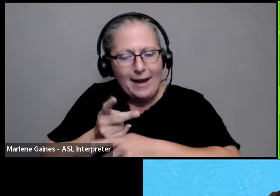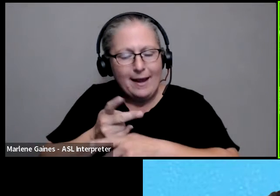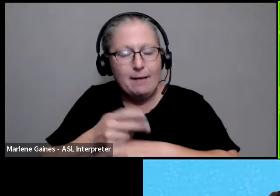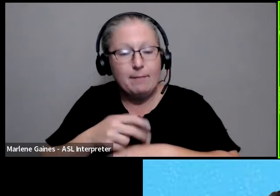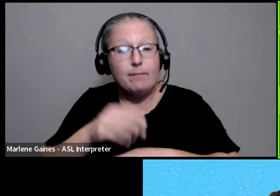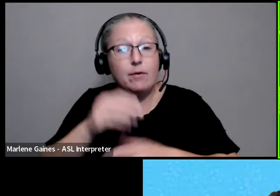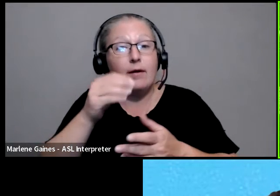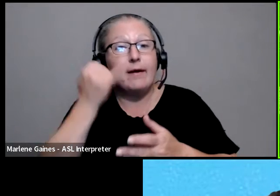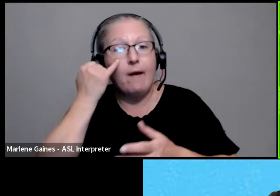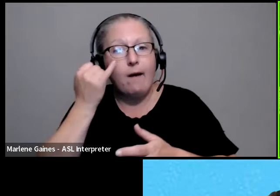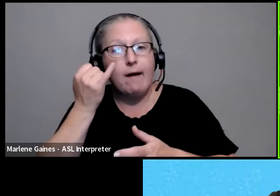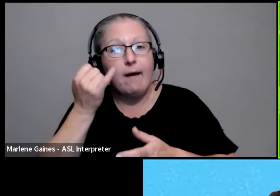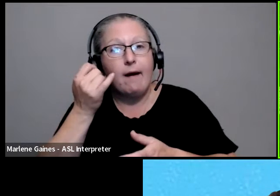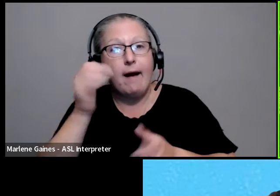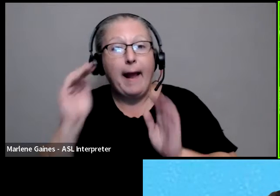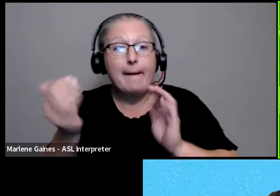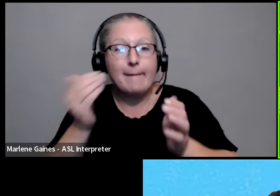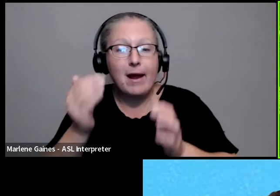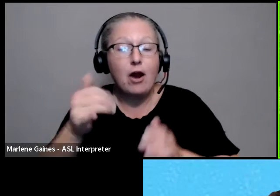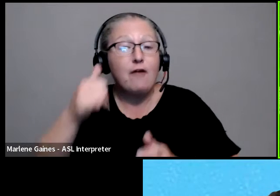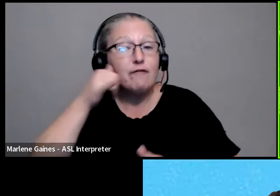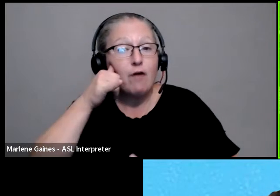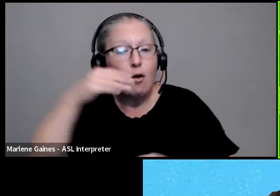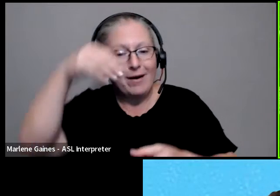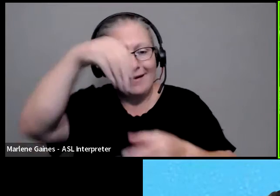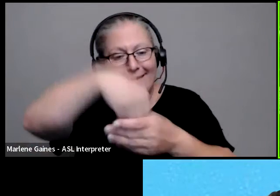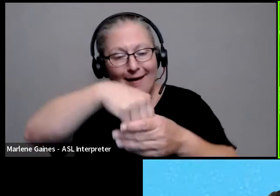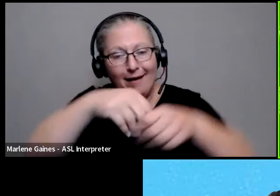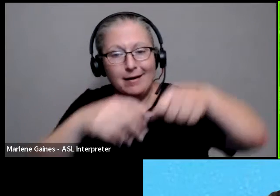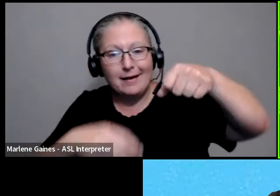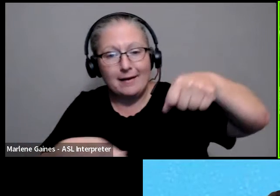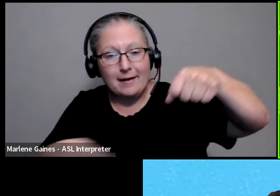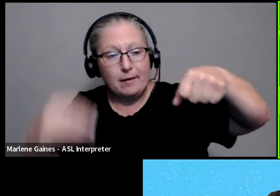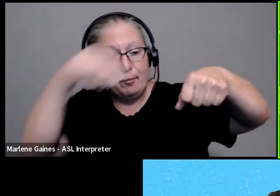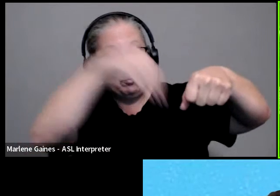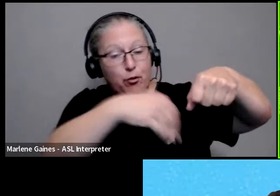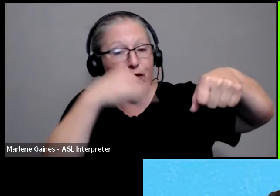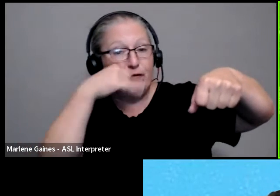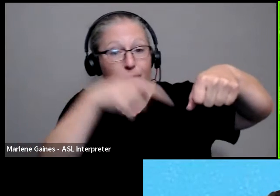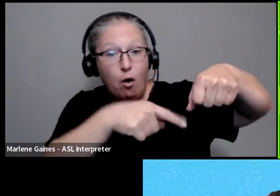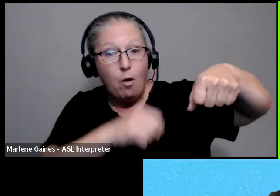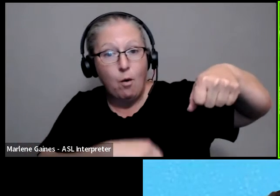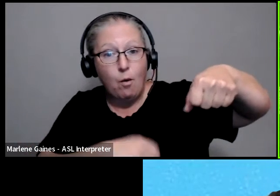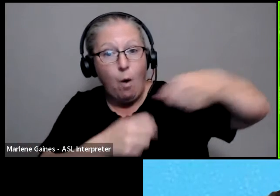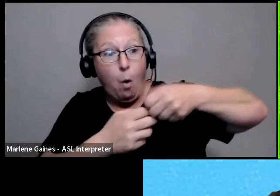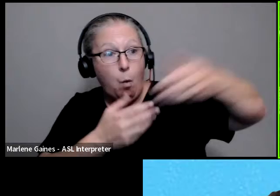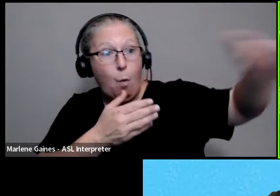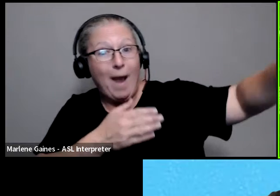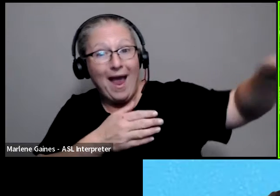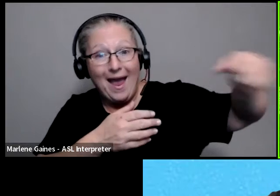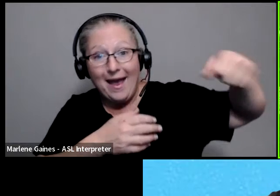a student having to put their phone in a caddy and it being, away from them.